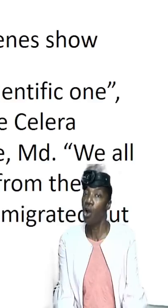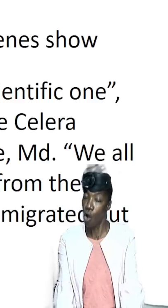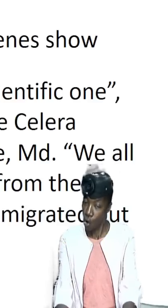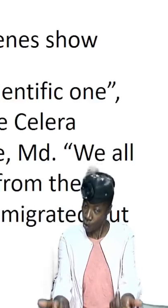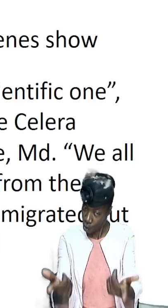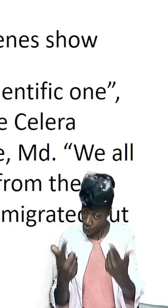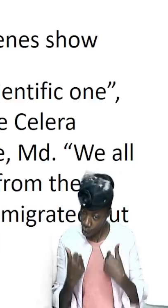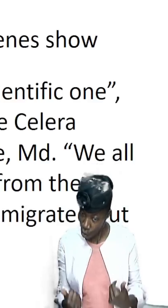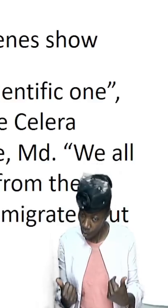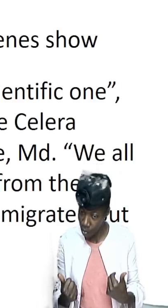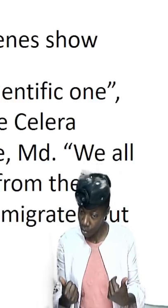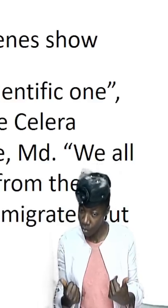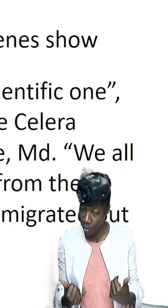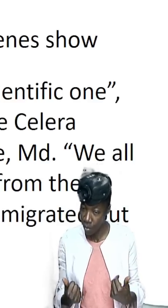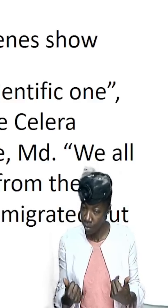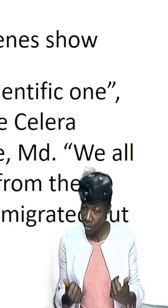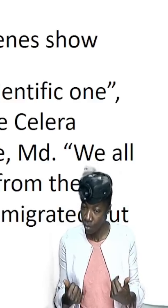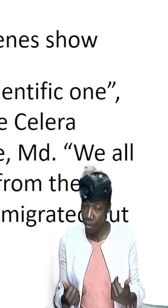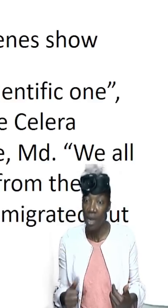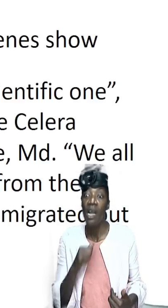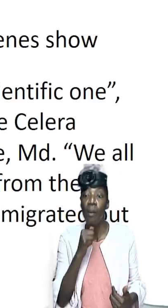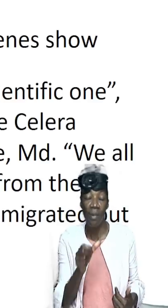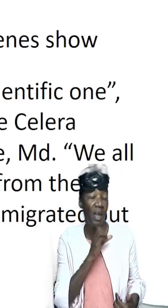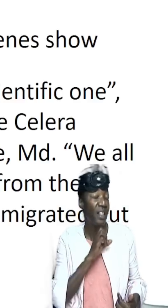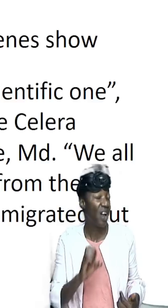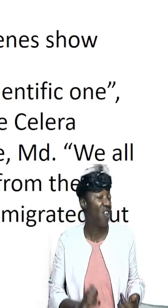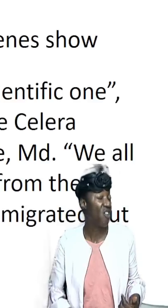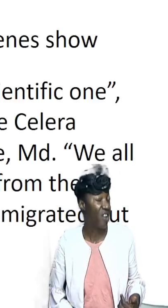Christian, he's a atheist, and he would no doubt believe